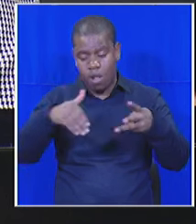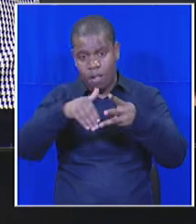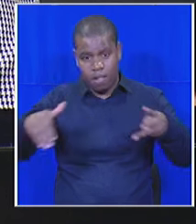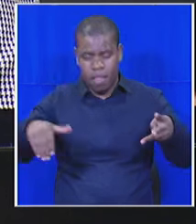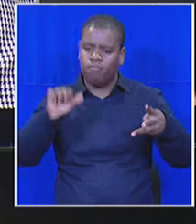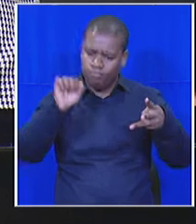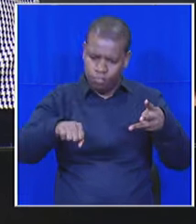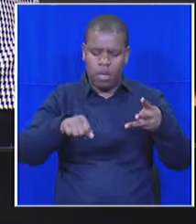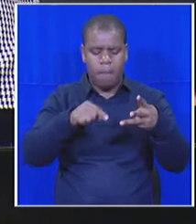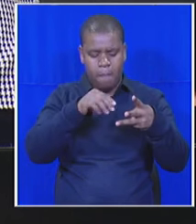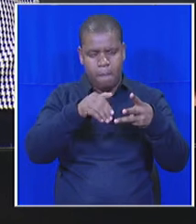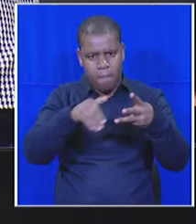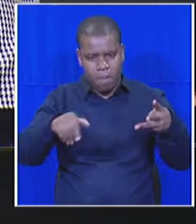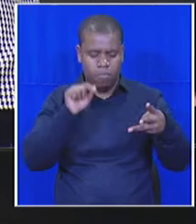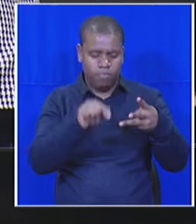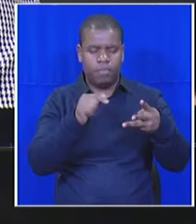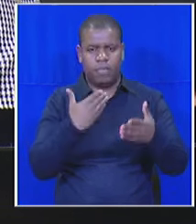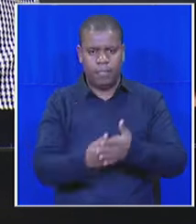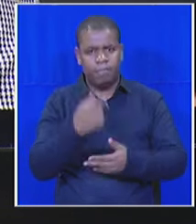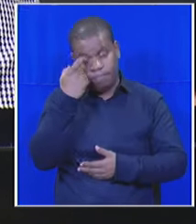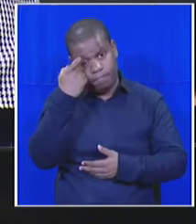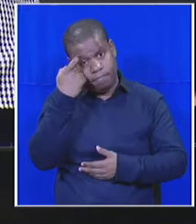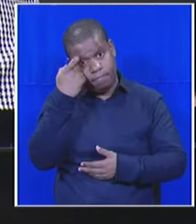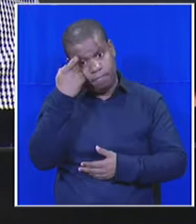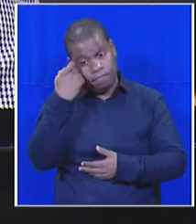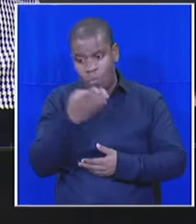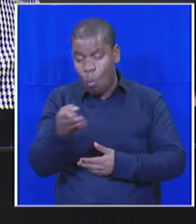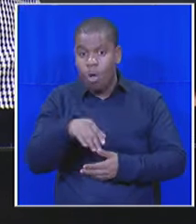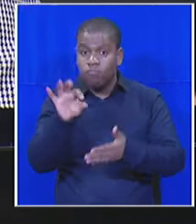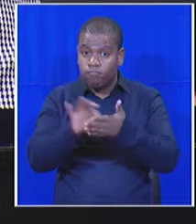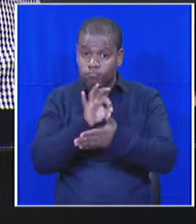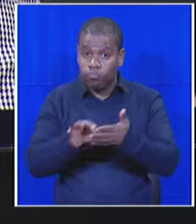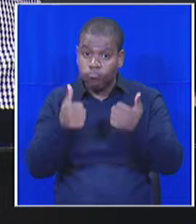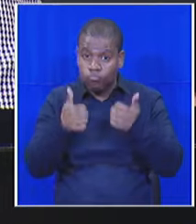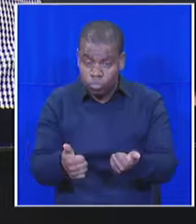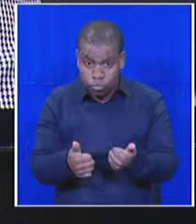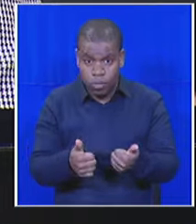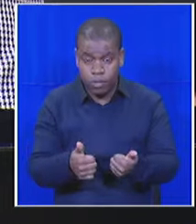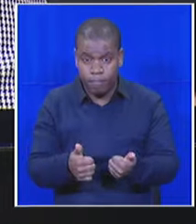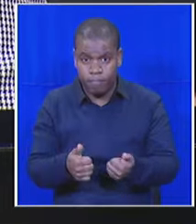should press the abstain button. Have all members voted?